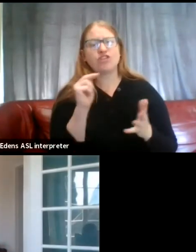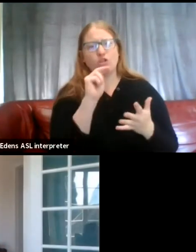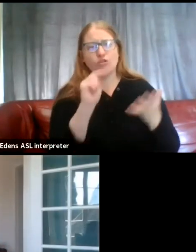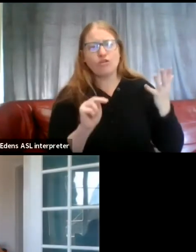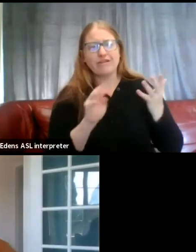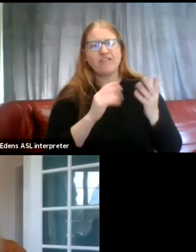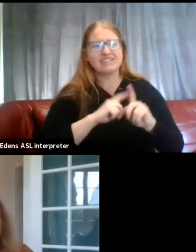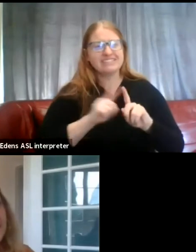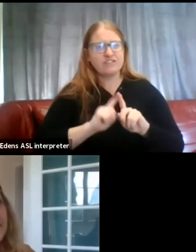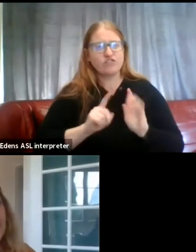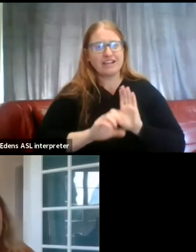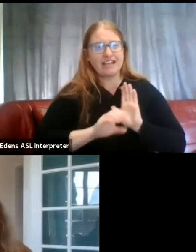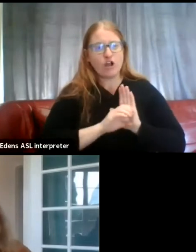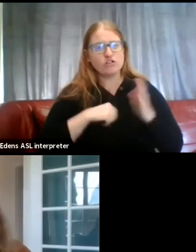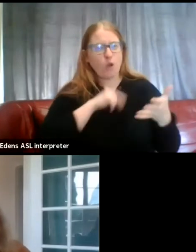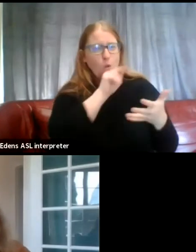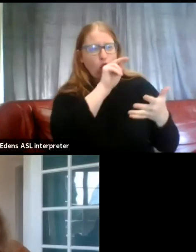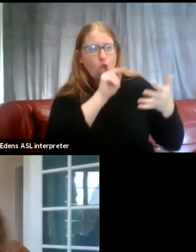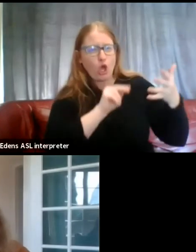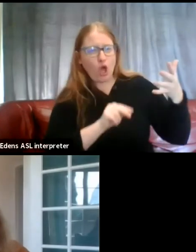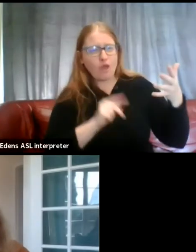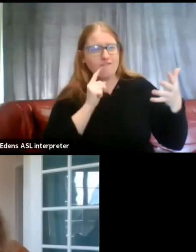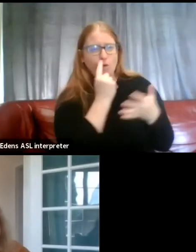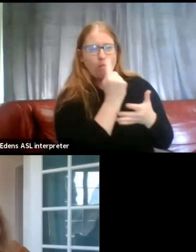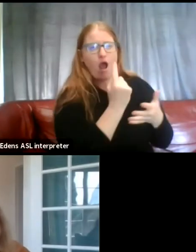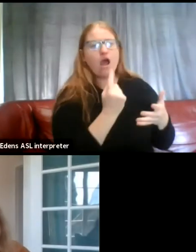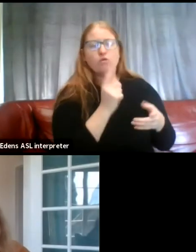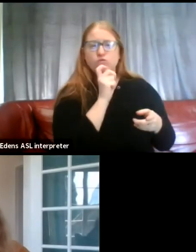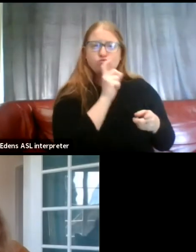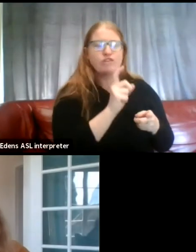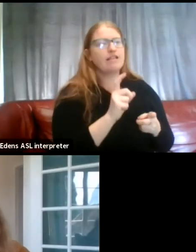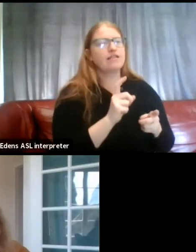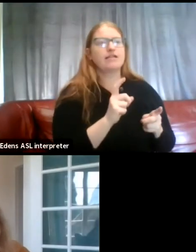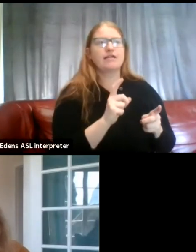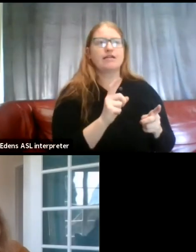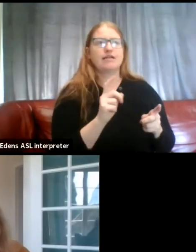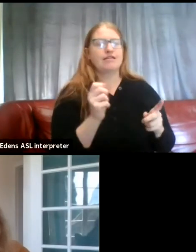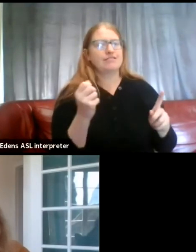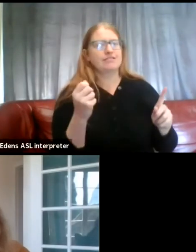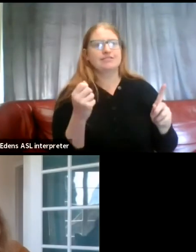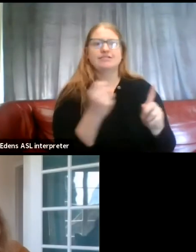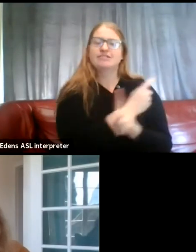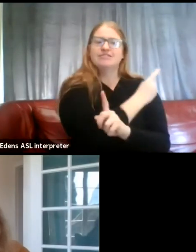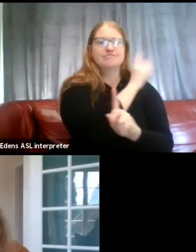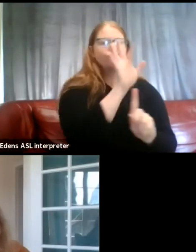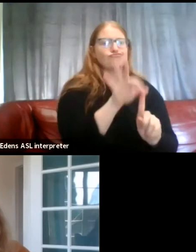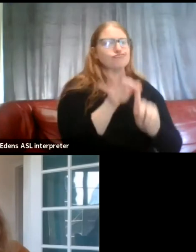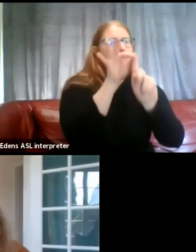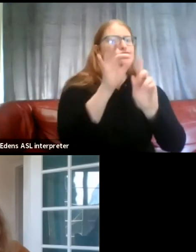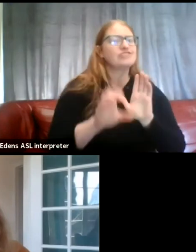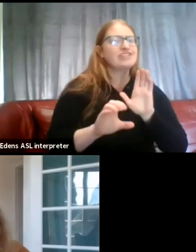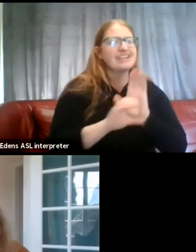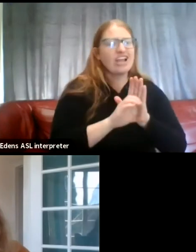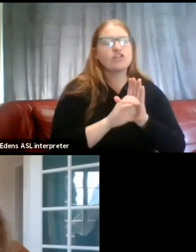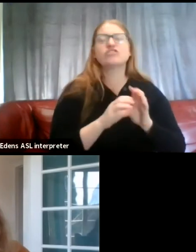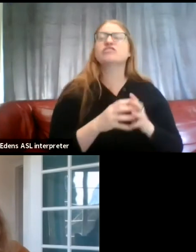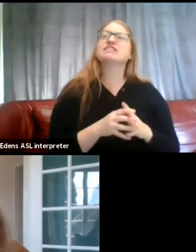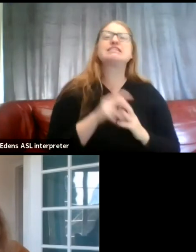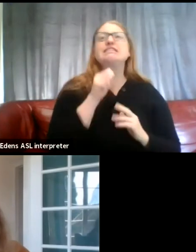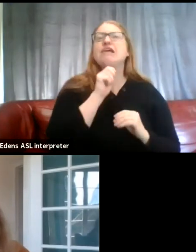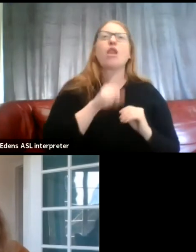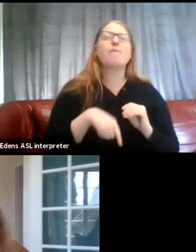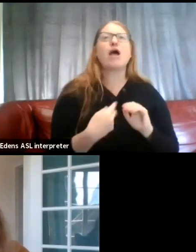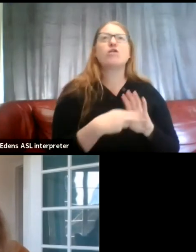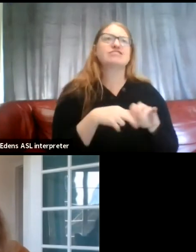I was looking for somebody who was a really like off the beaten track character. And I don't think that to me, it's not a matter of stereotype. It's a matter